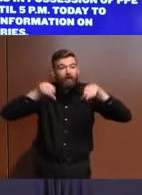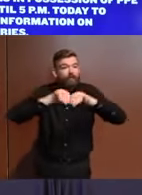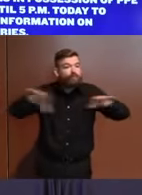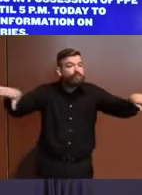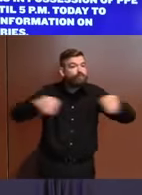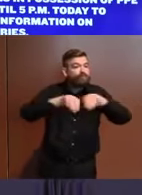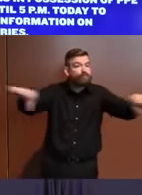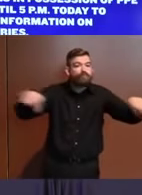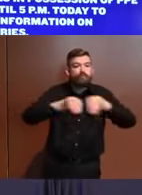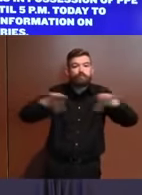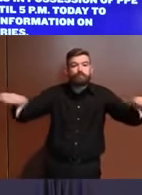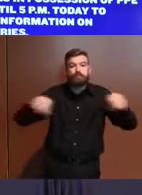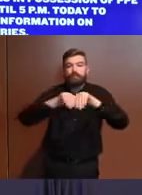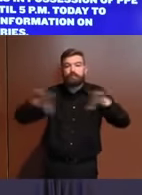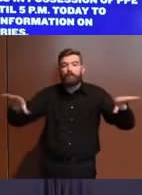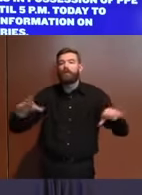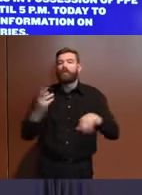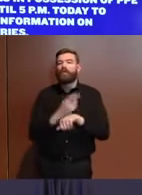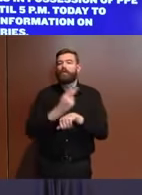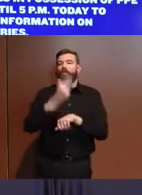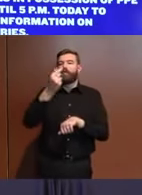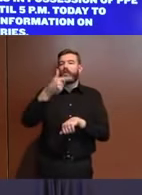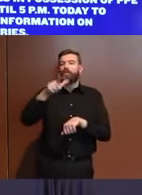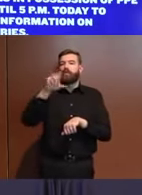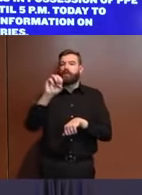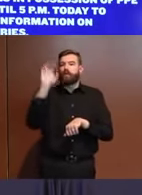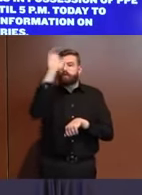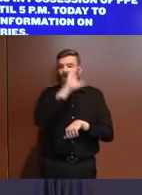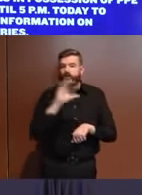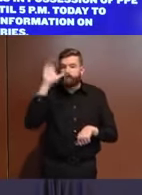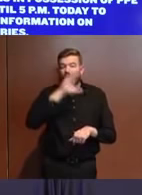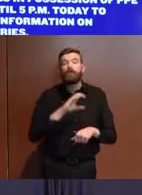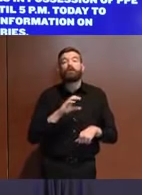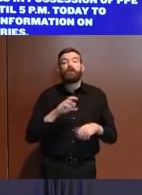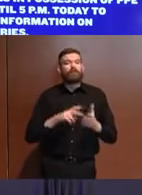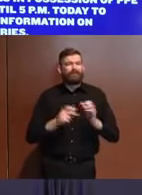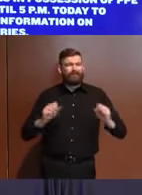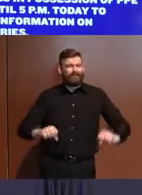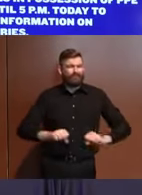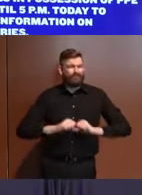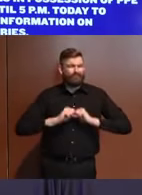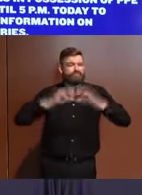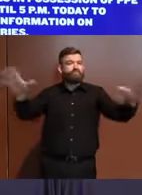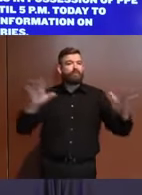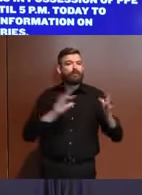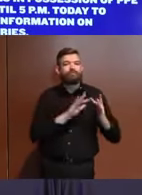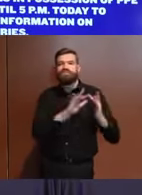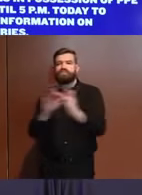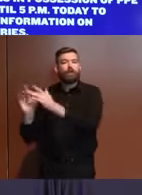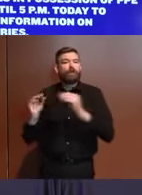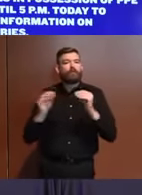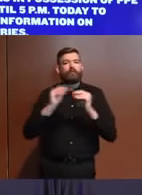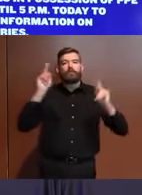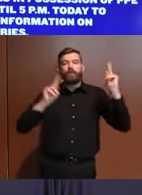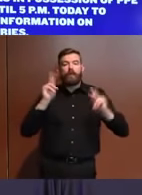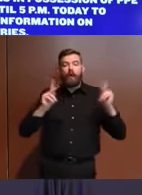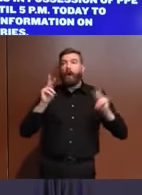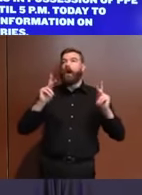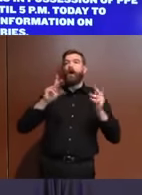search platform. This means we'll be able to reach exponentially more people and not just those who are coming to the